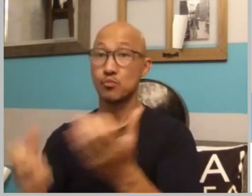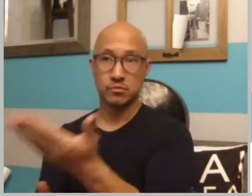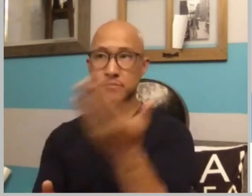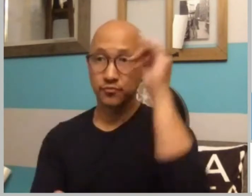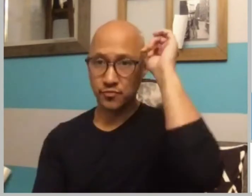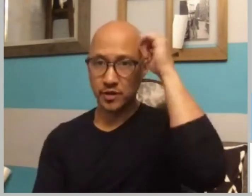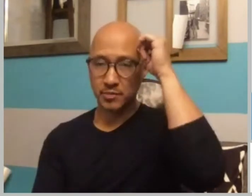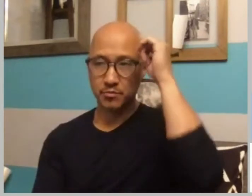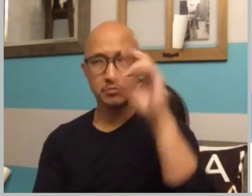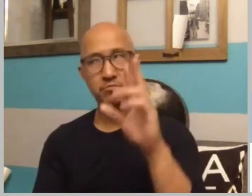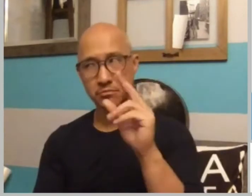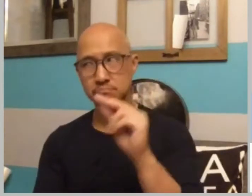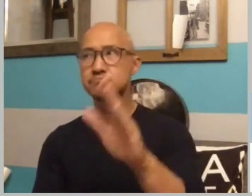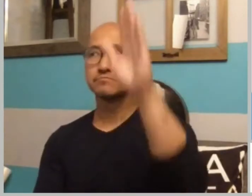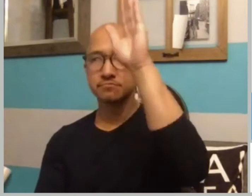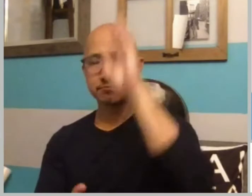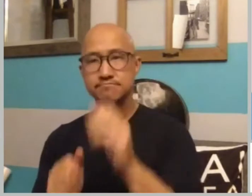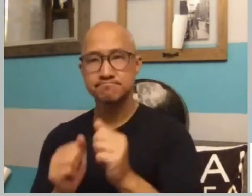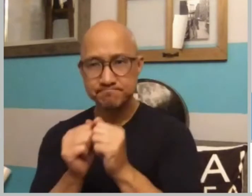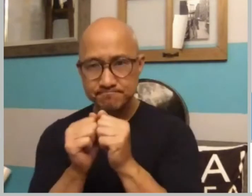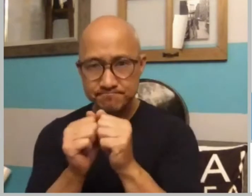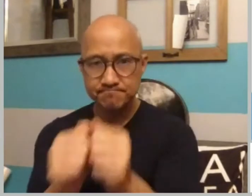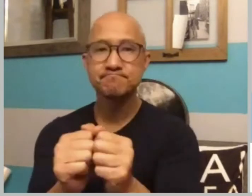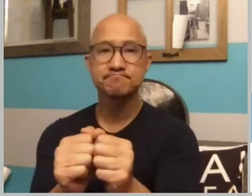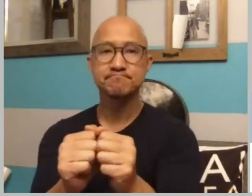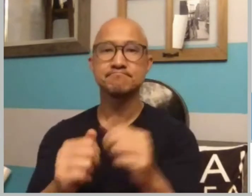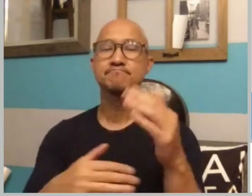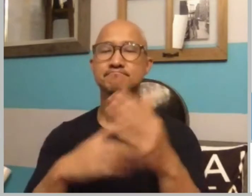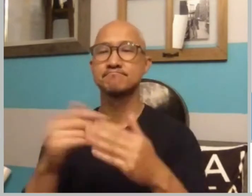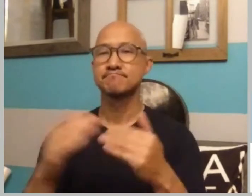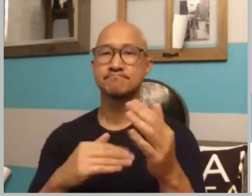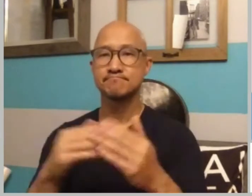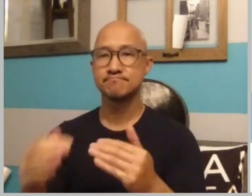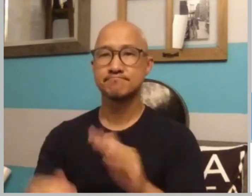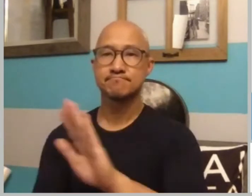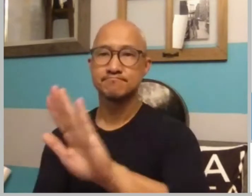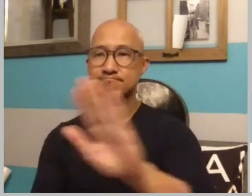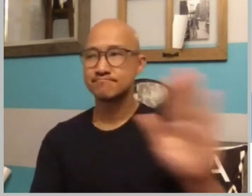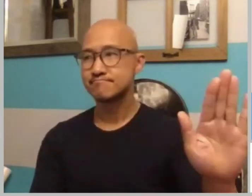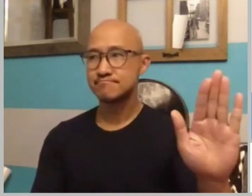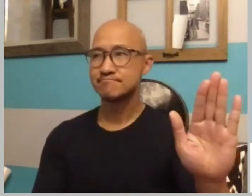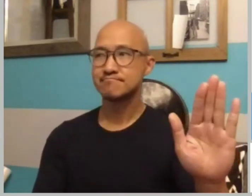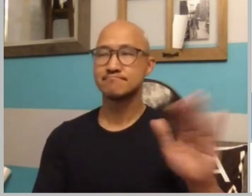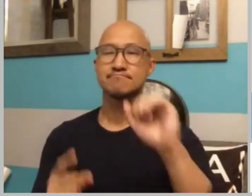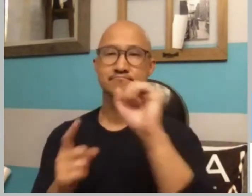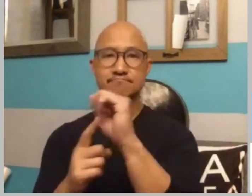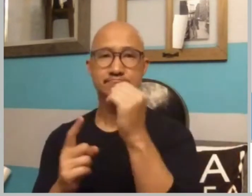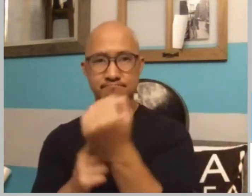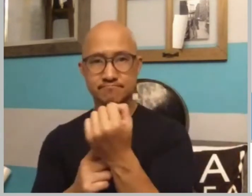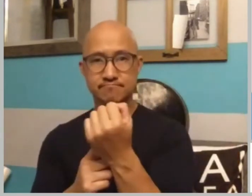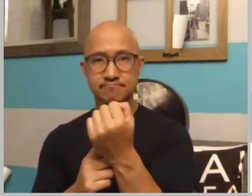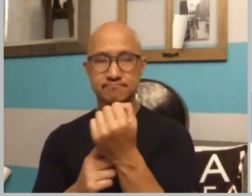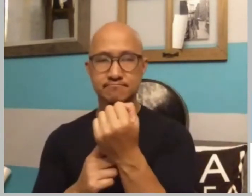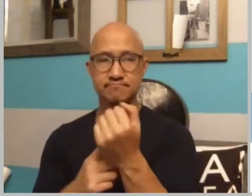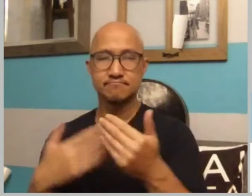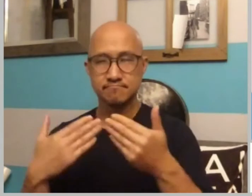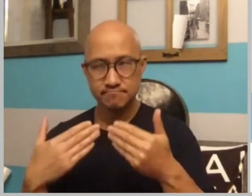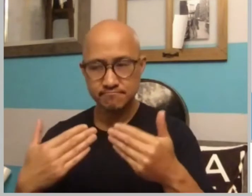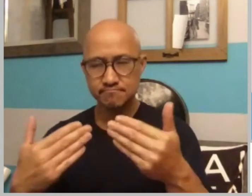what? No matter what your circumstance, live obediently to